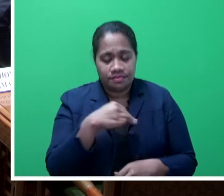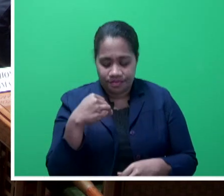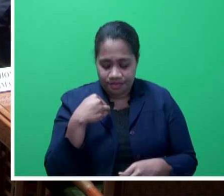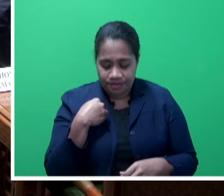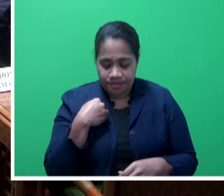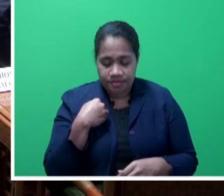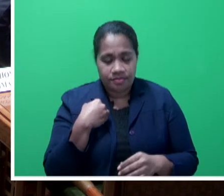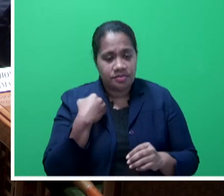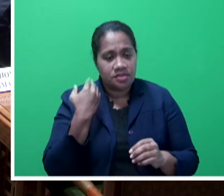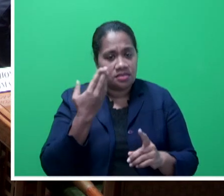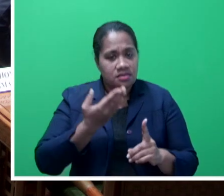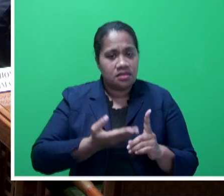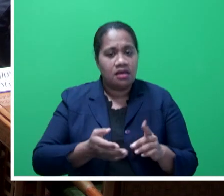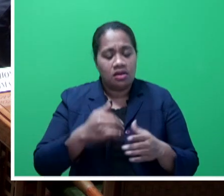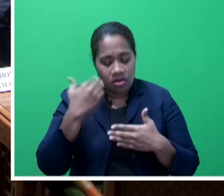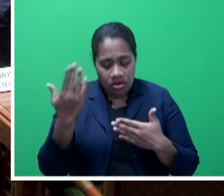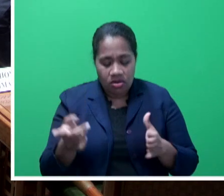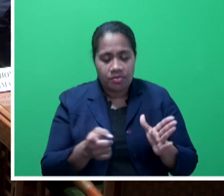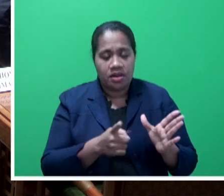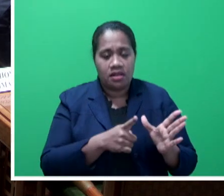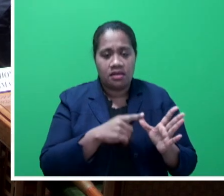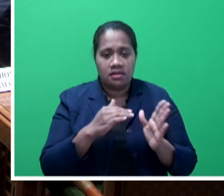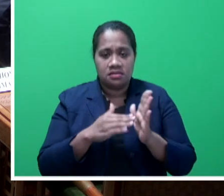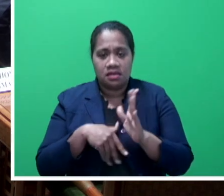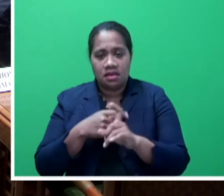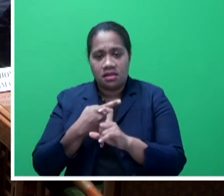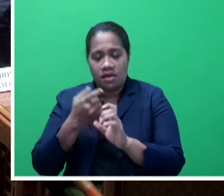Honourable Aiyaz Sayed-Khaiyum. You have the floor.